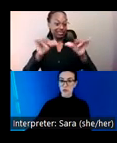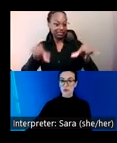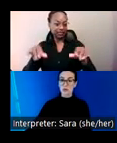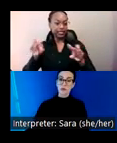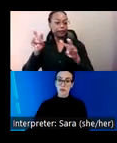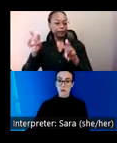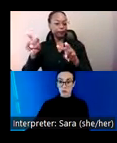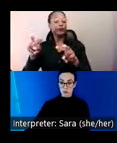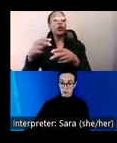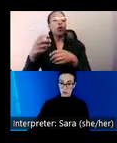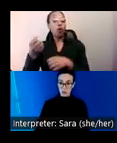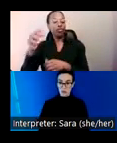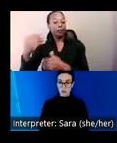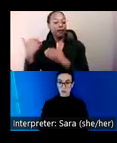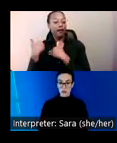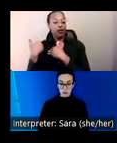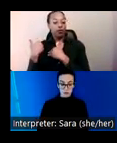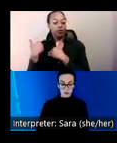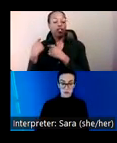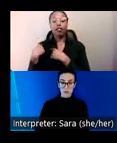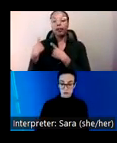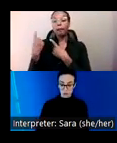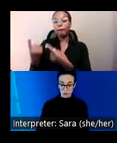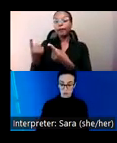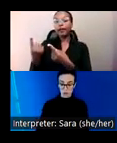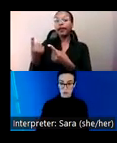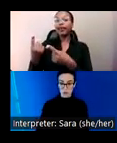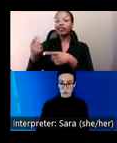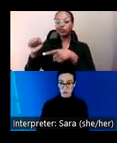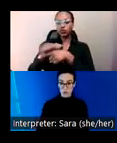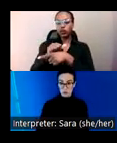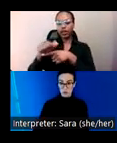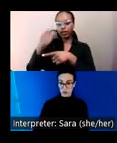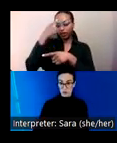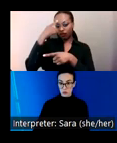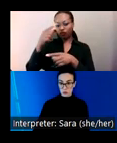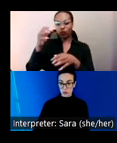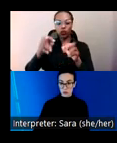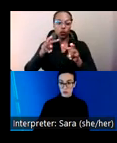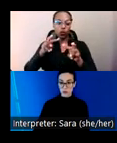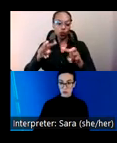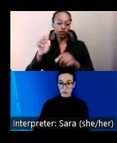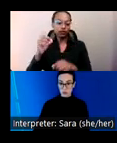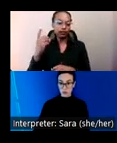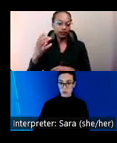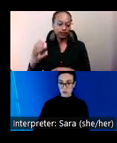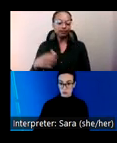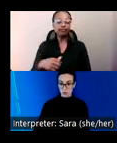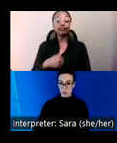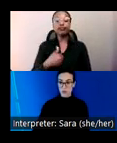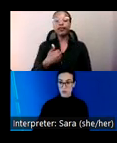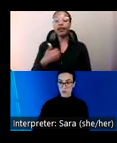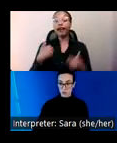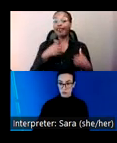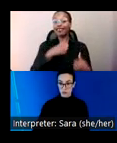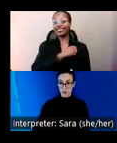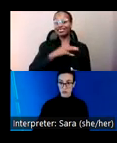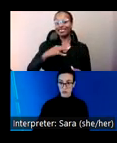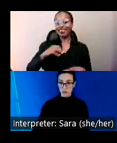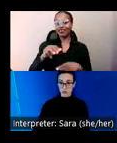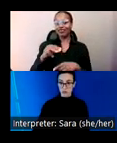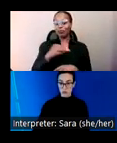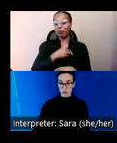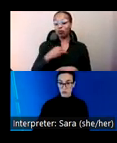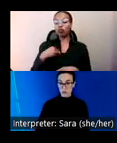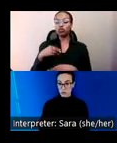develop trainings for Court Watch DC. We have staff members that are fully trained to conduct Court